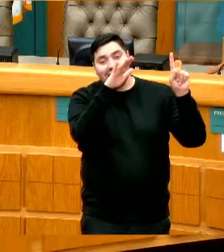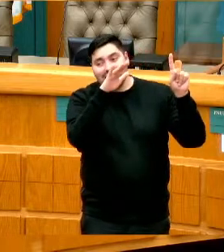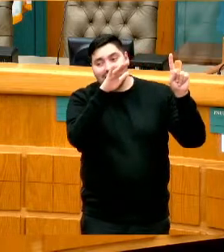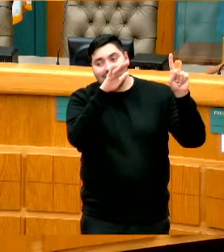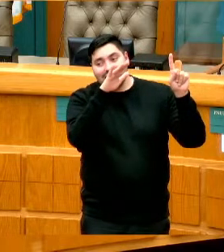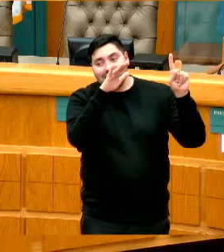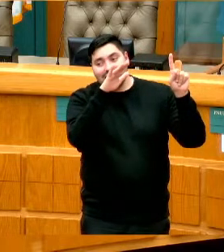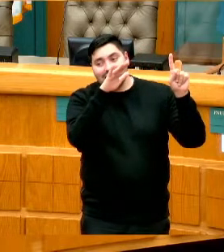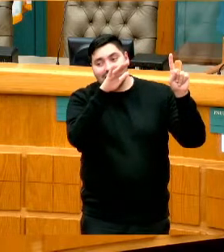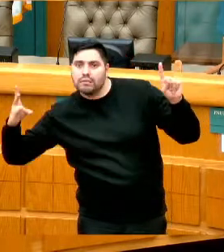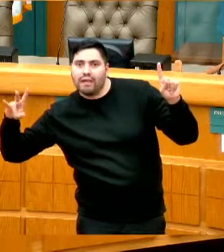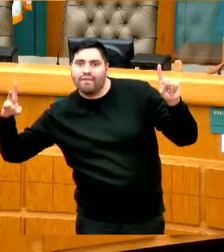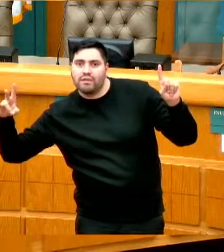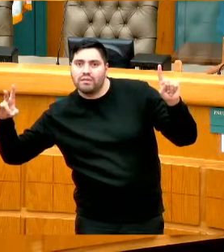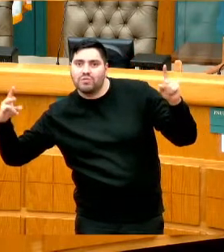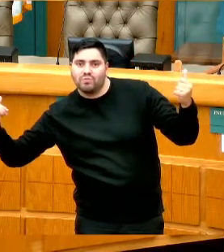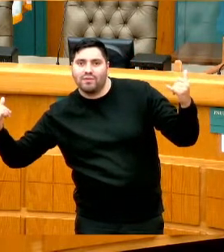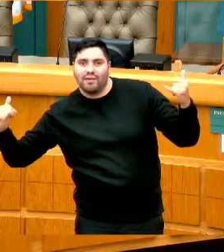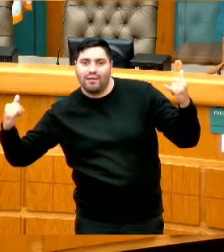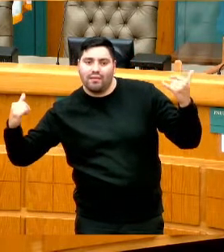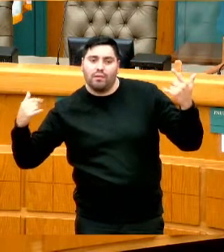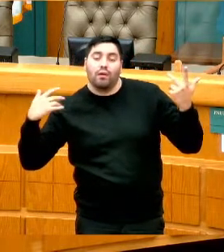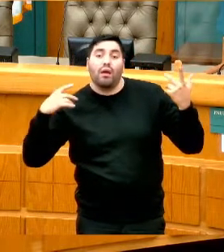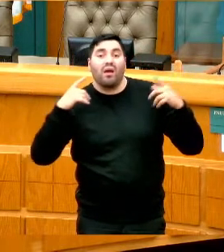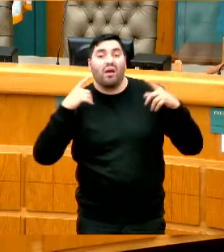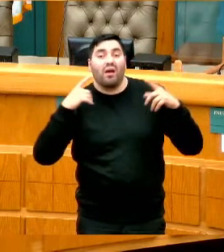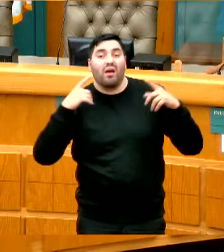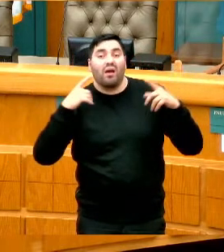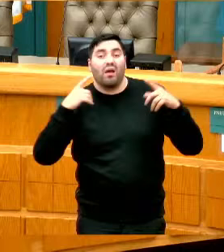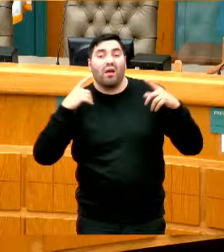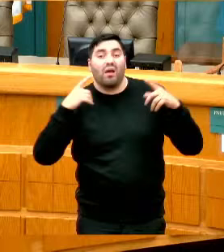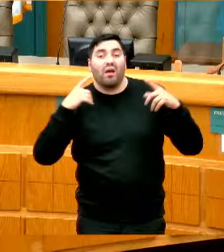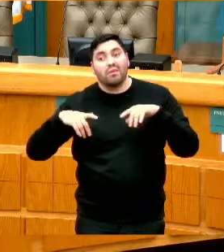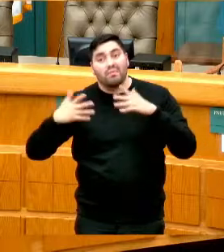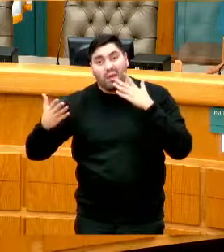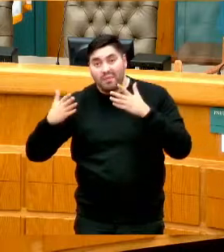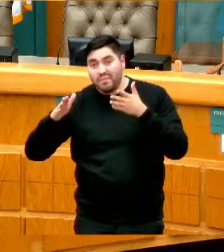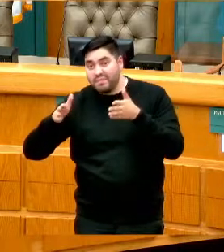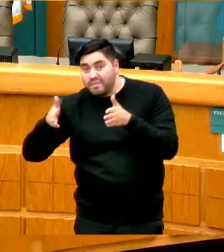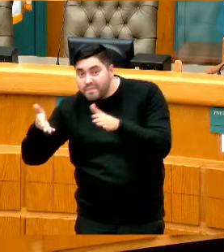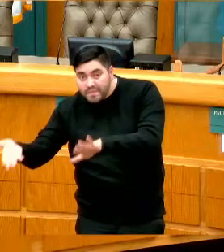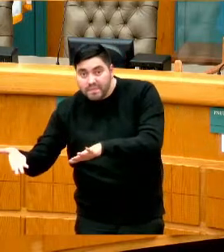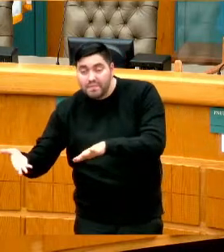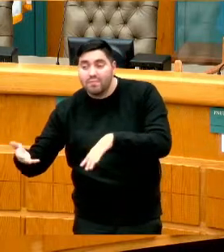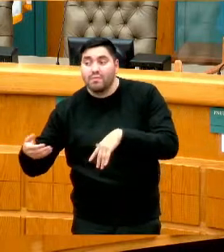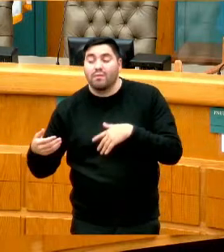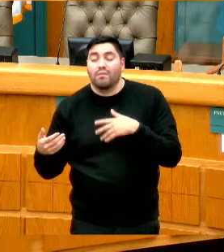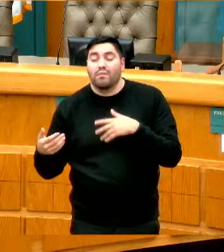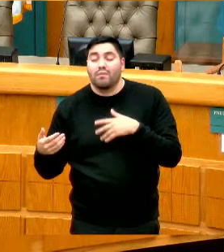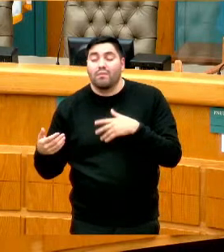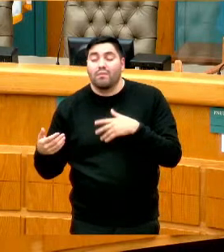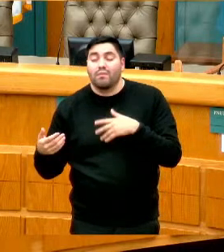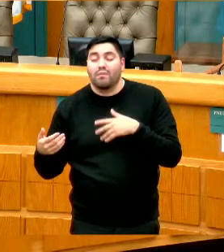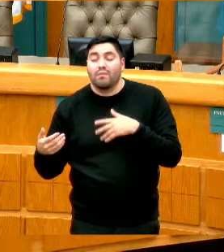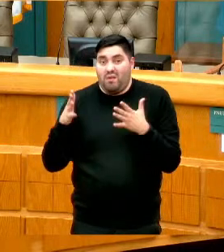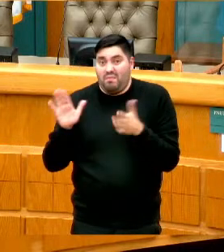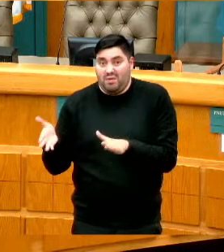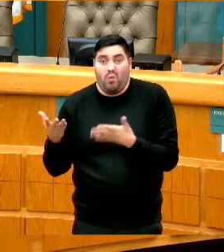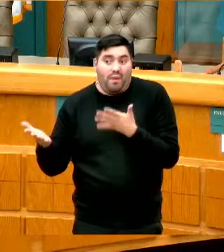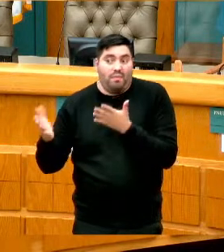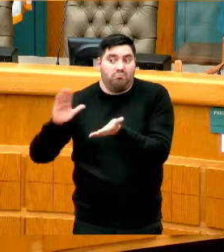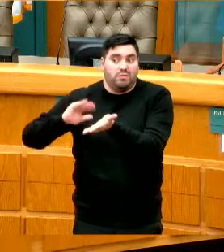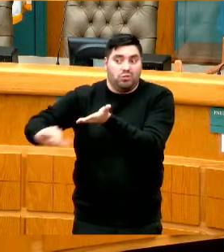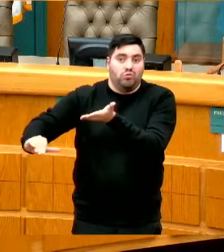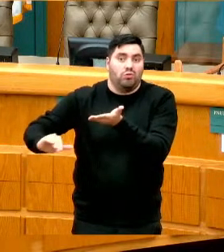at the end here as of today, but some of these could have passed away, and some of these could have been discharged from